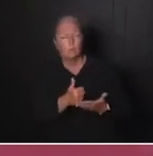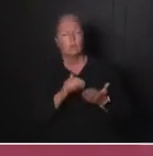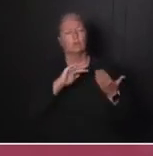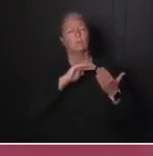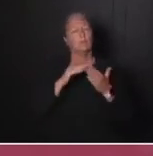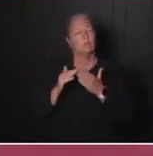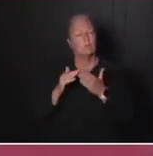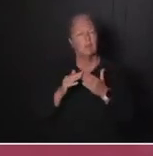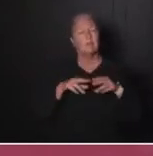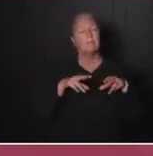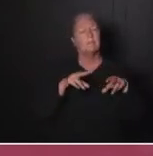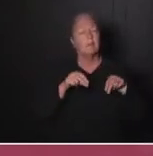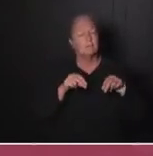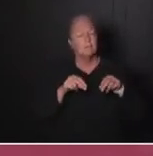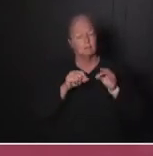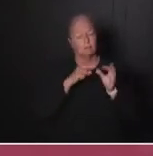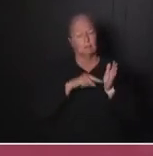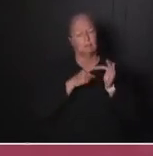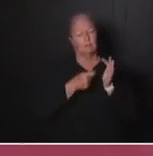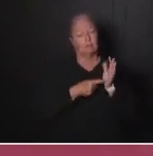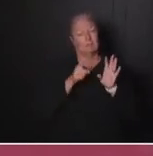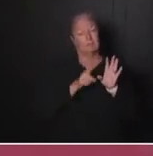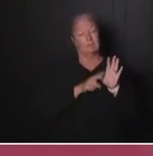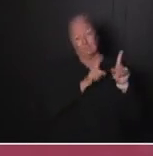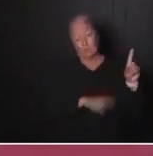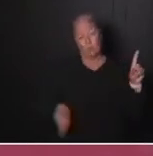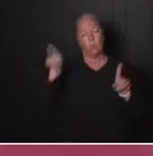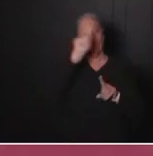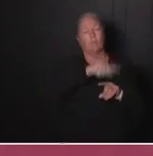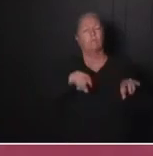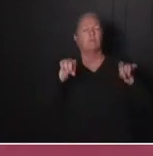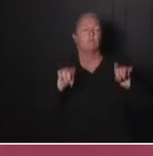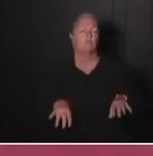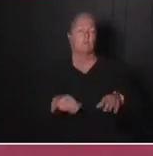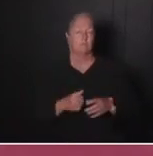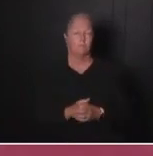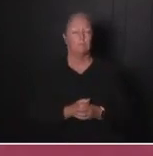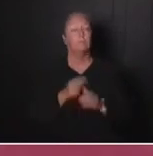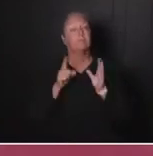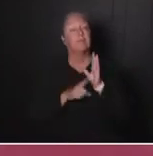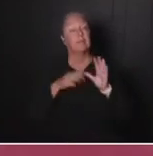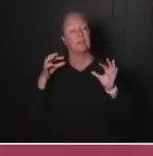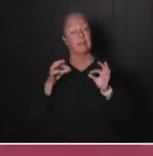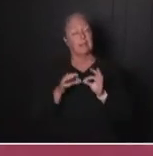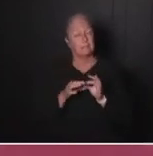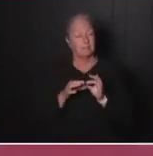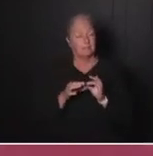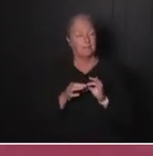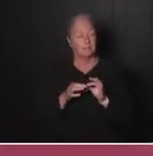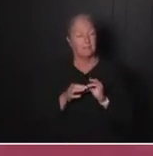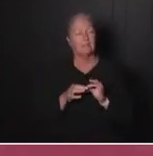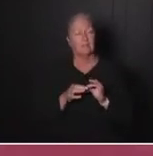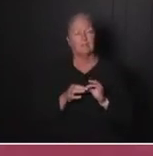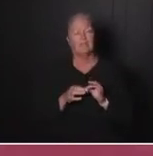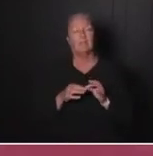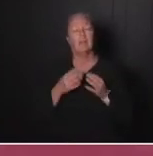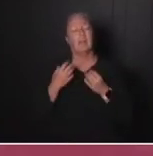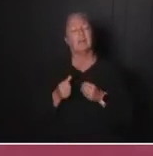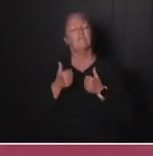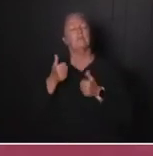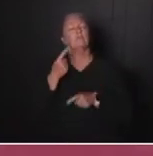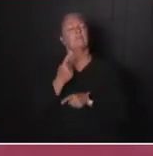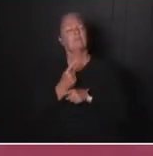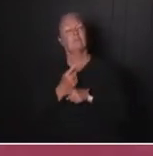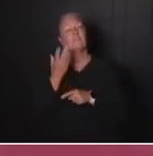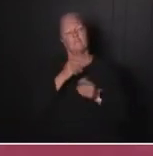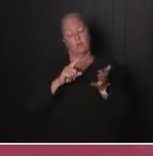community batteries nationwide. Labor has also heard the generous statement from